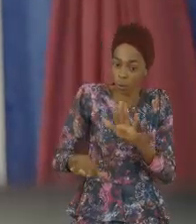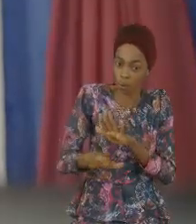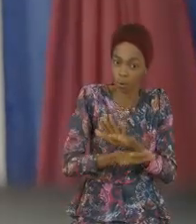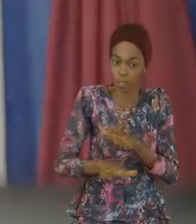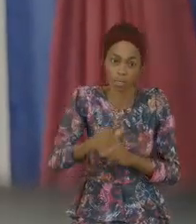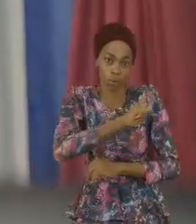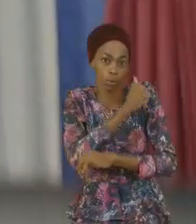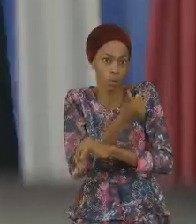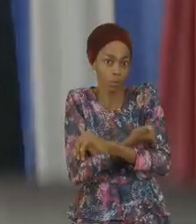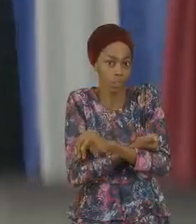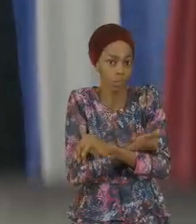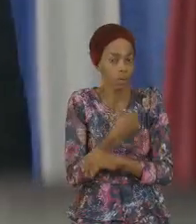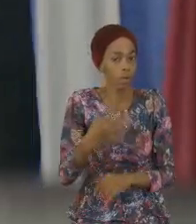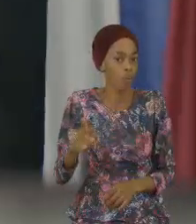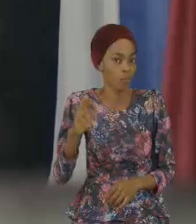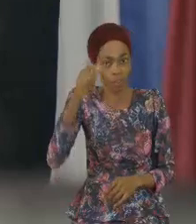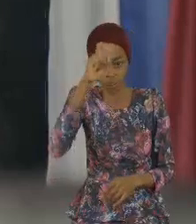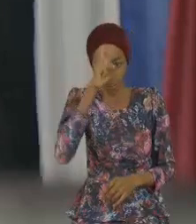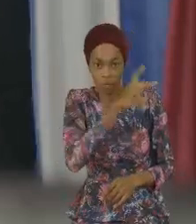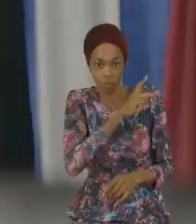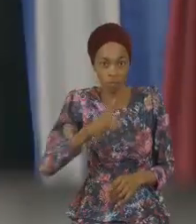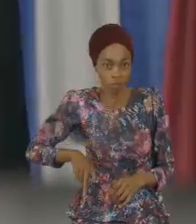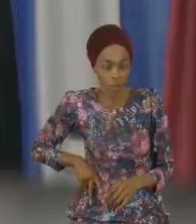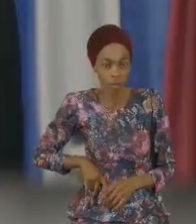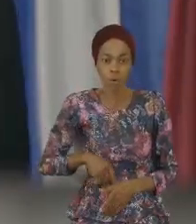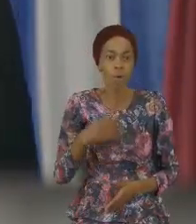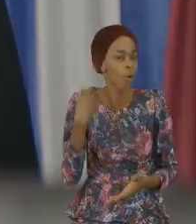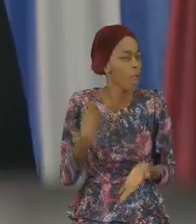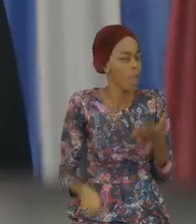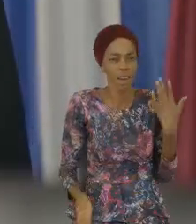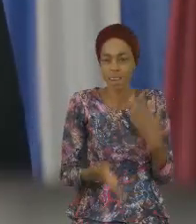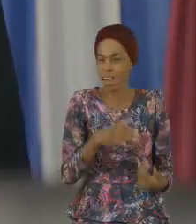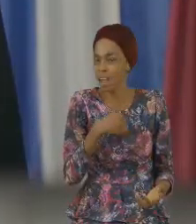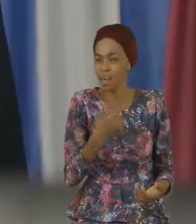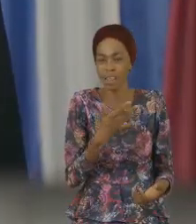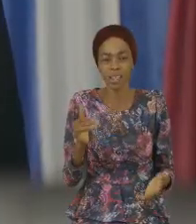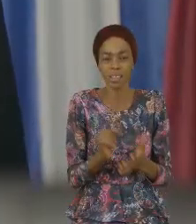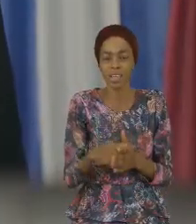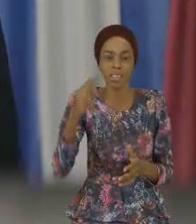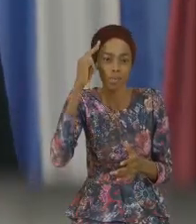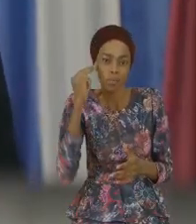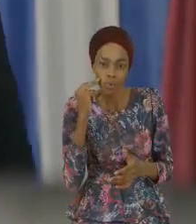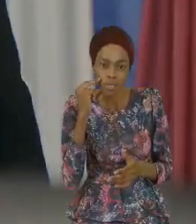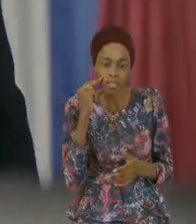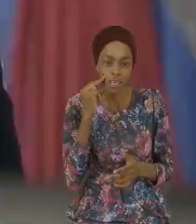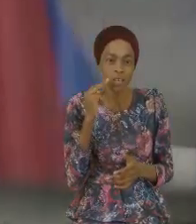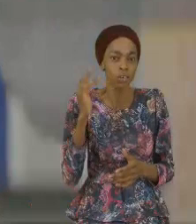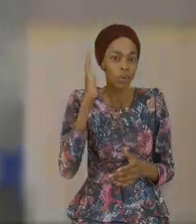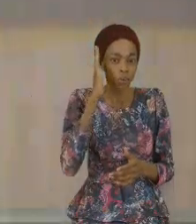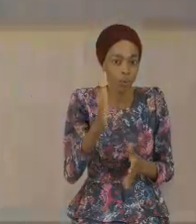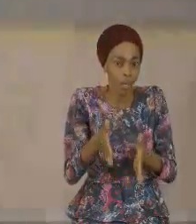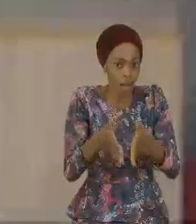Pharaoh. Whatsoever Moses will ask, because he's at the point of duty, it's